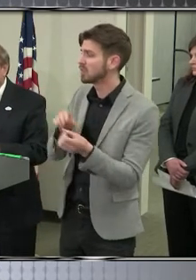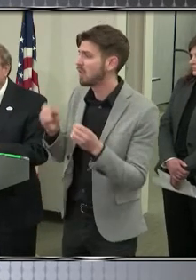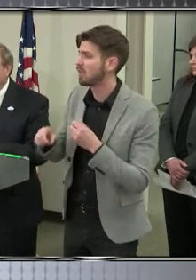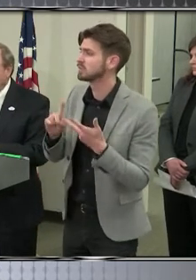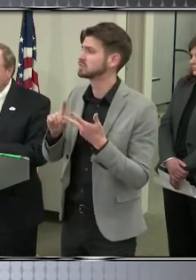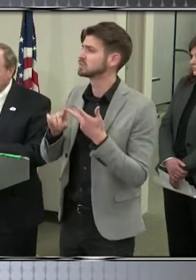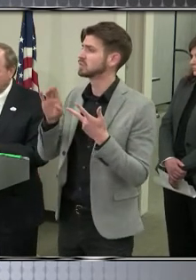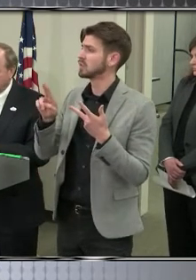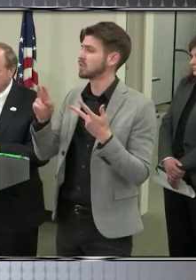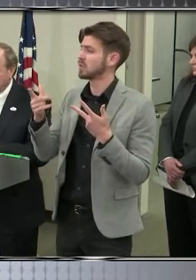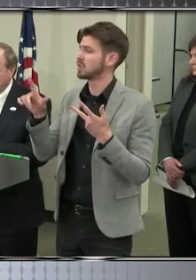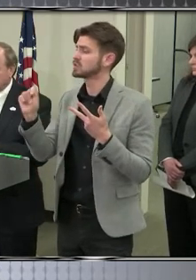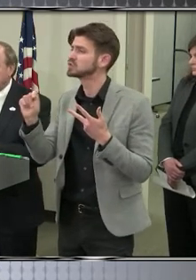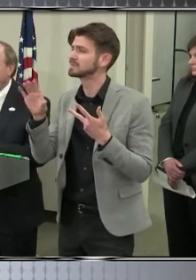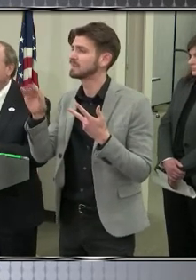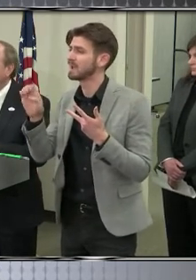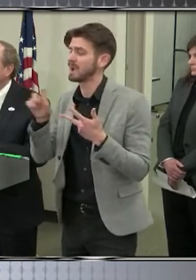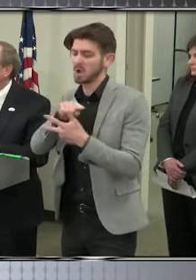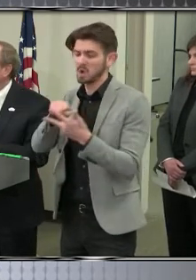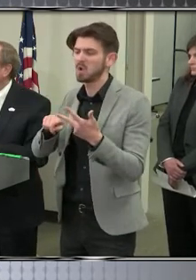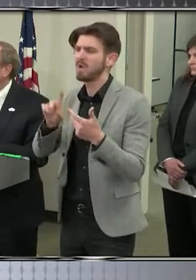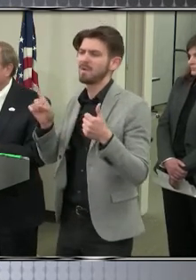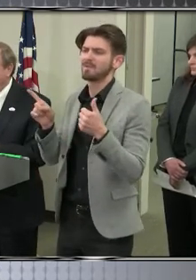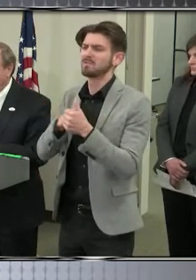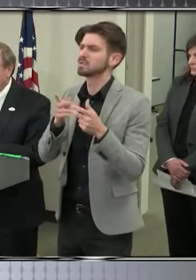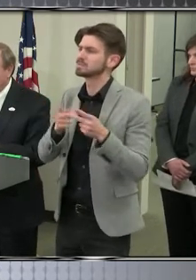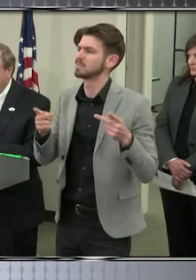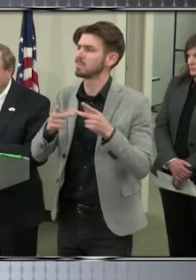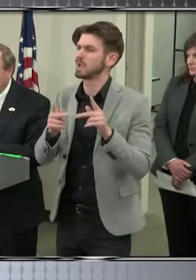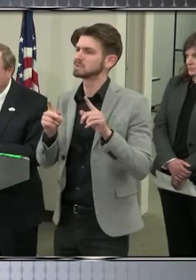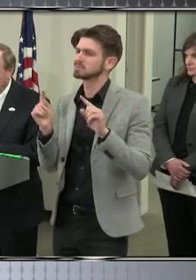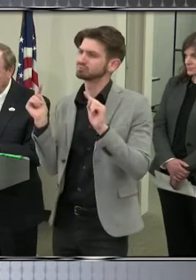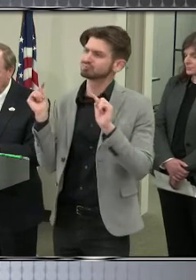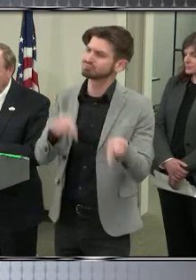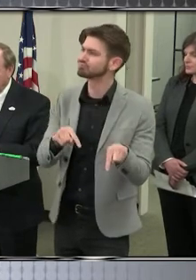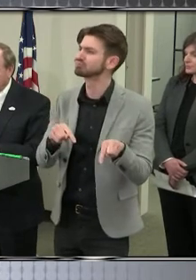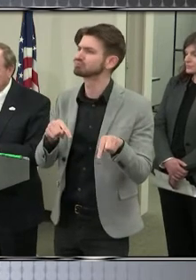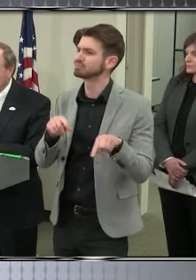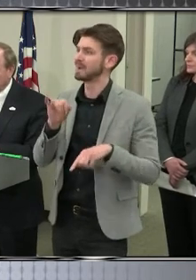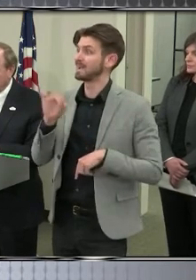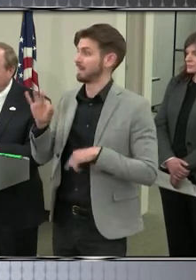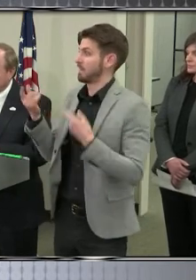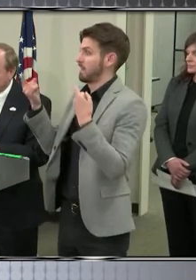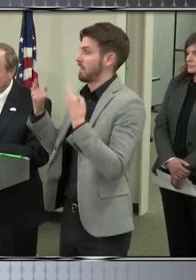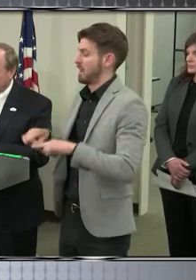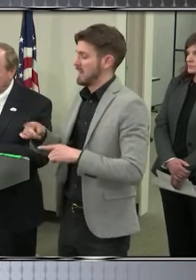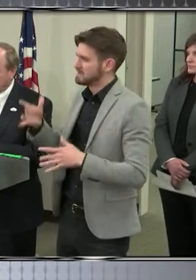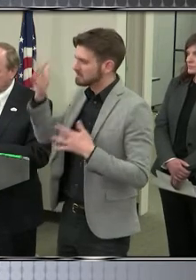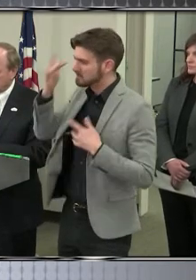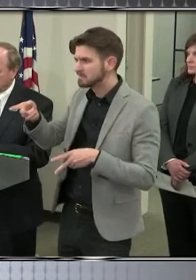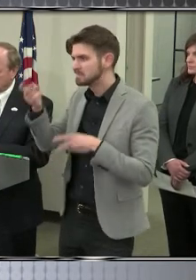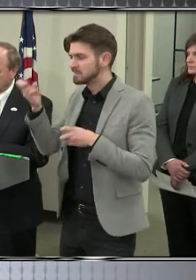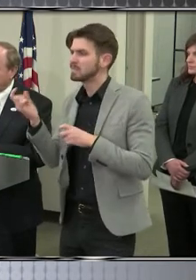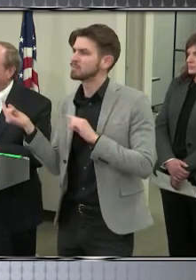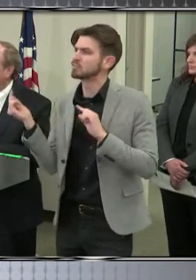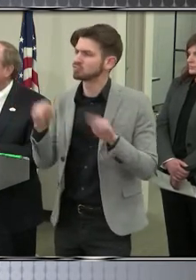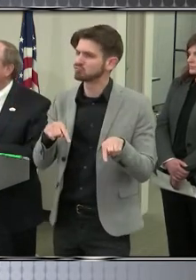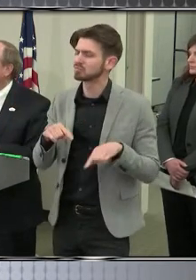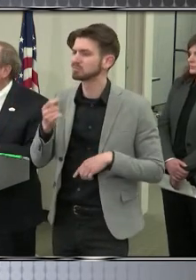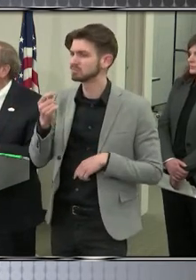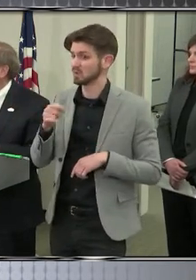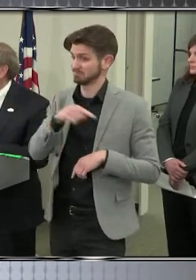facilities are the first line of response, and I know they're poised and ready. We have some of the very best healthcare systems in the